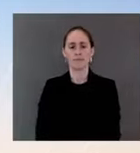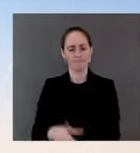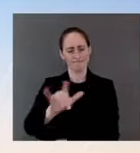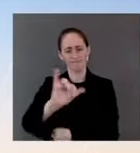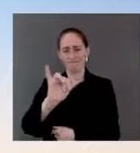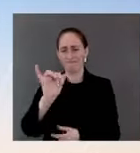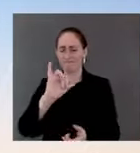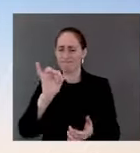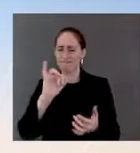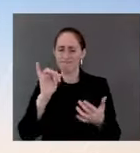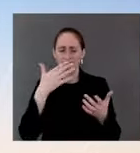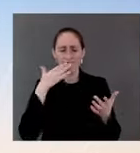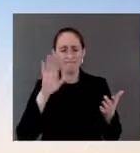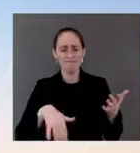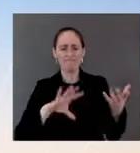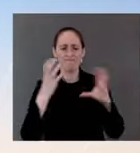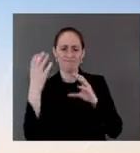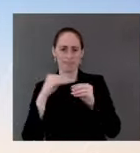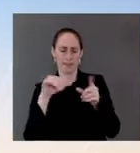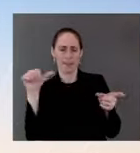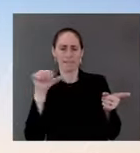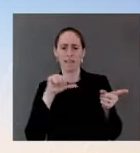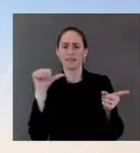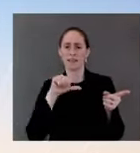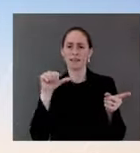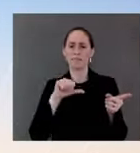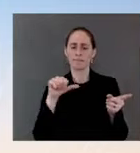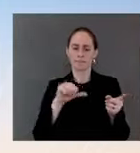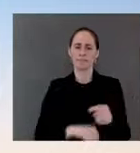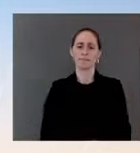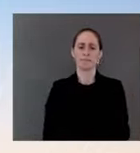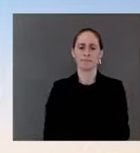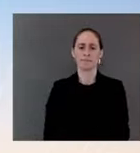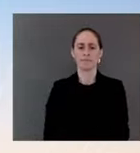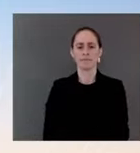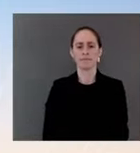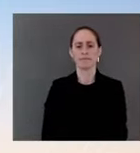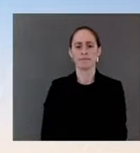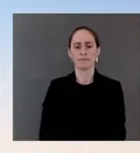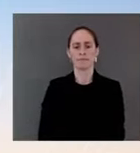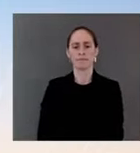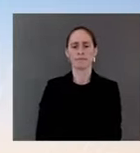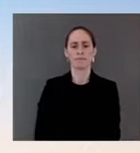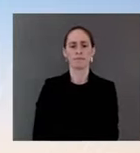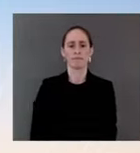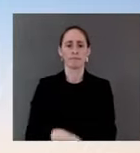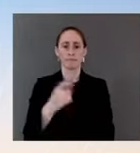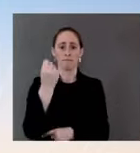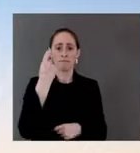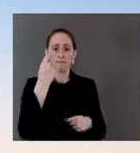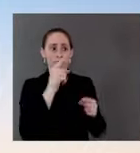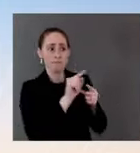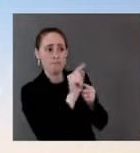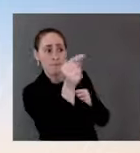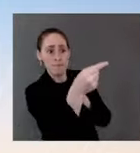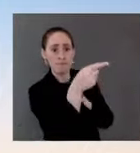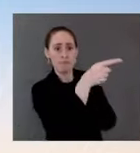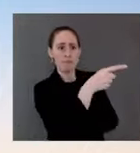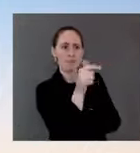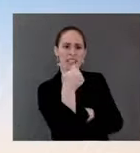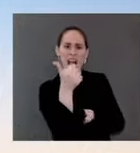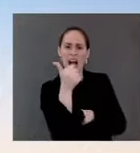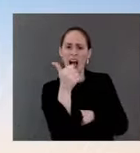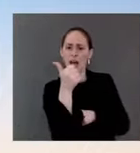perimeter wall and 10 insurgents wearing suicide vests poured through. Staff Sergeant Plumley and 5 Special Operations members mounted